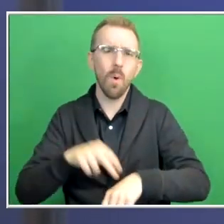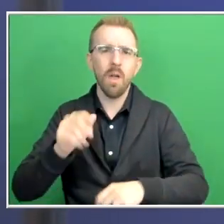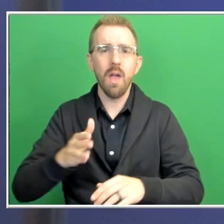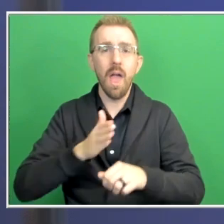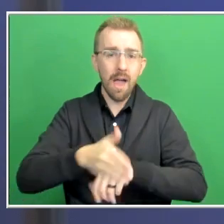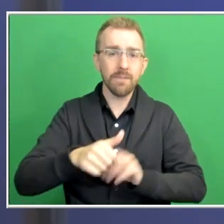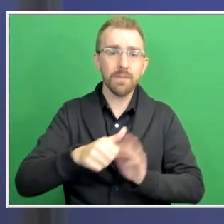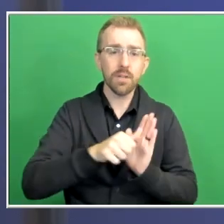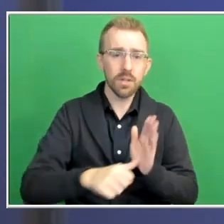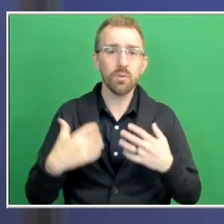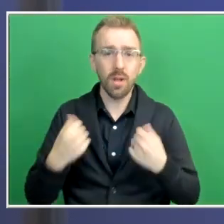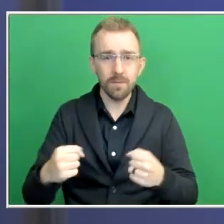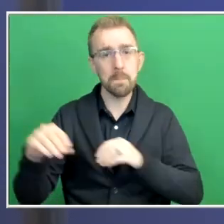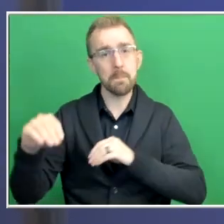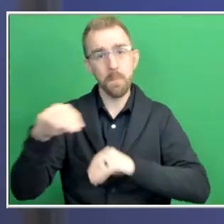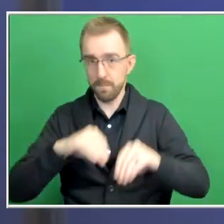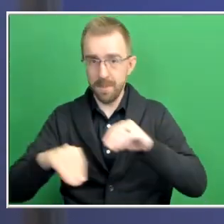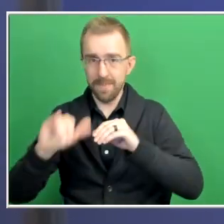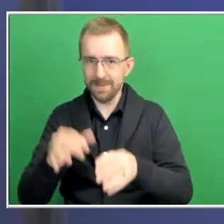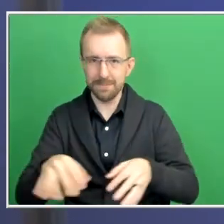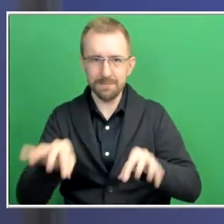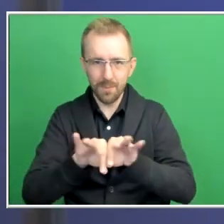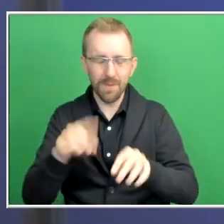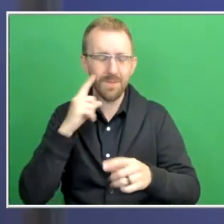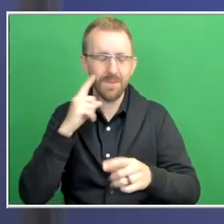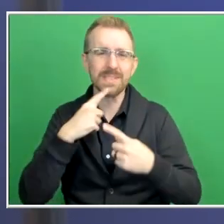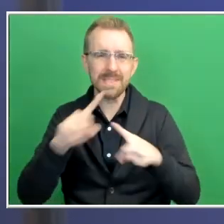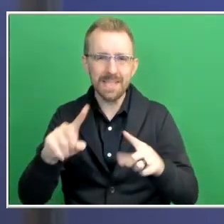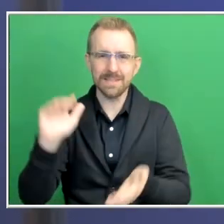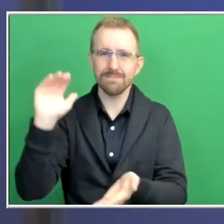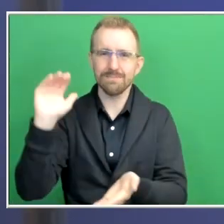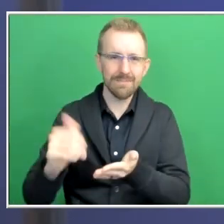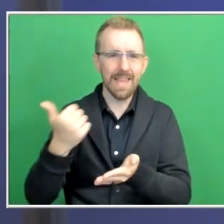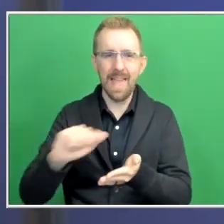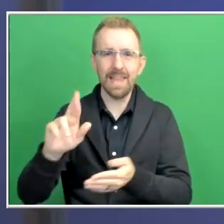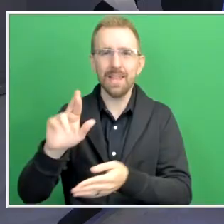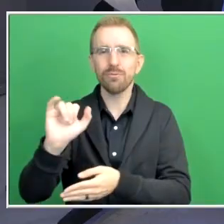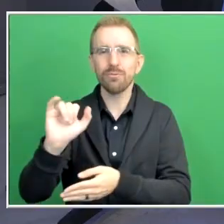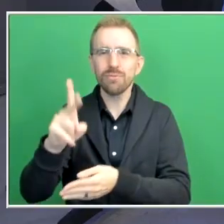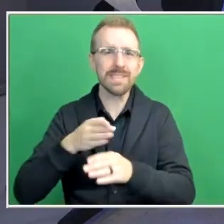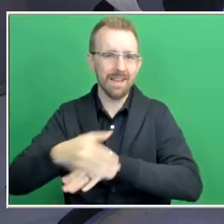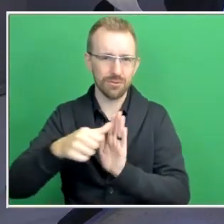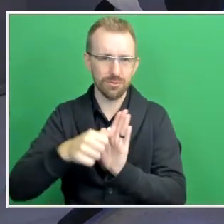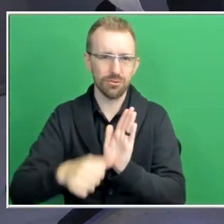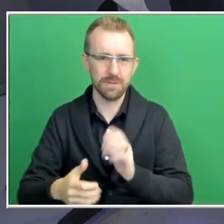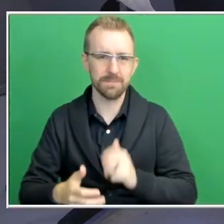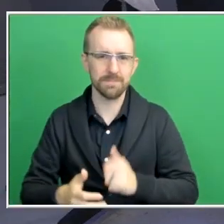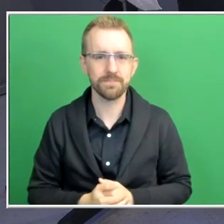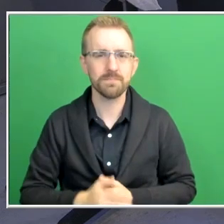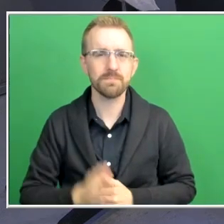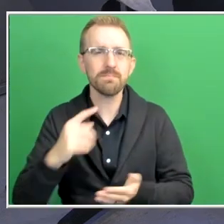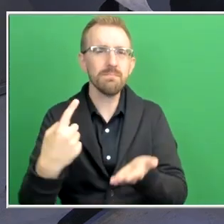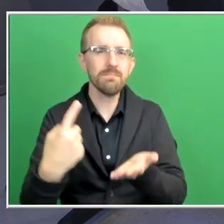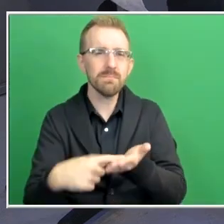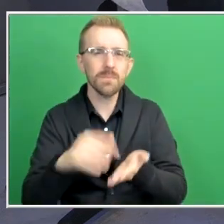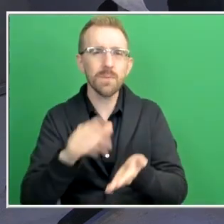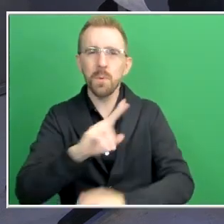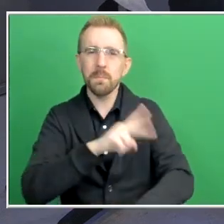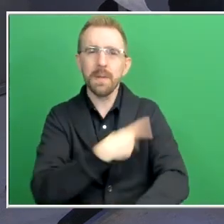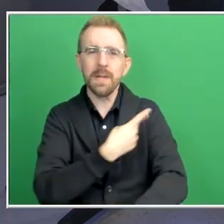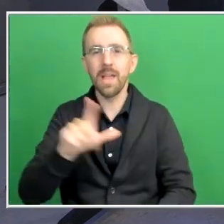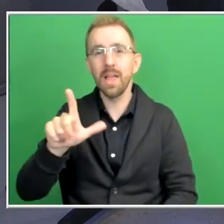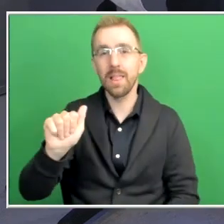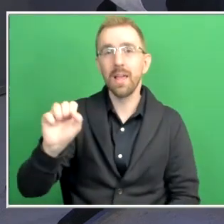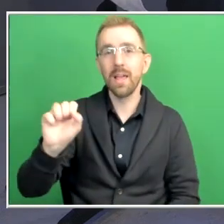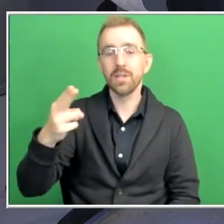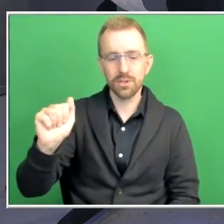is key. That's part of overall success, but decreasing any risk factors after surgery as well. All right, well, let's talk with one of your patients. Lachey, welcome, and thank you for joining